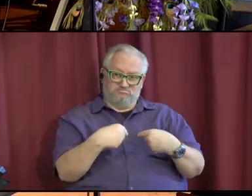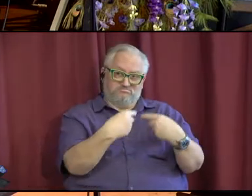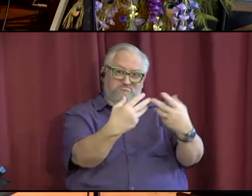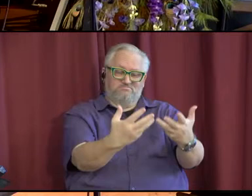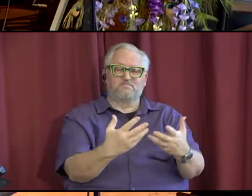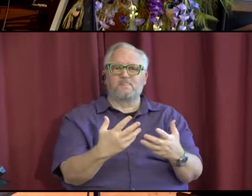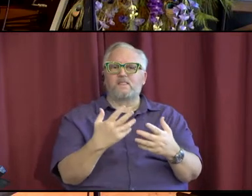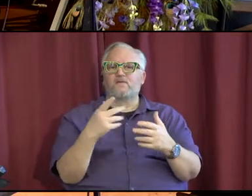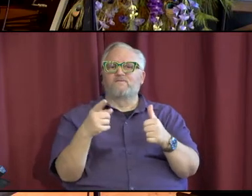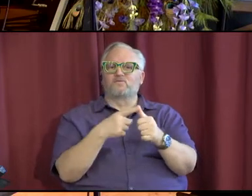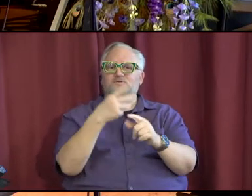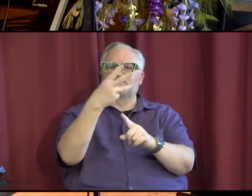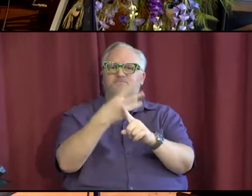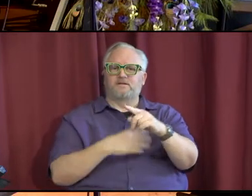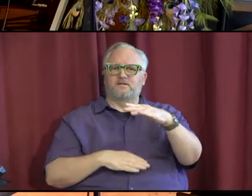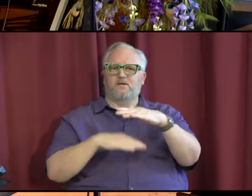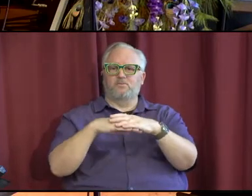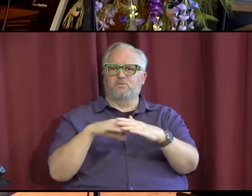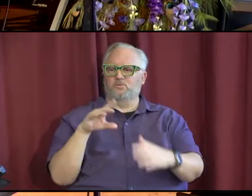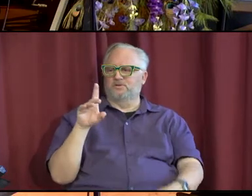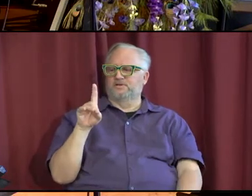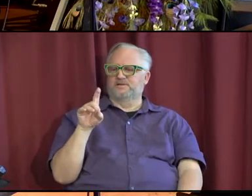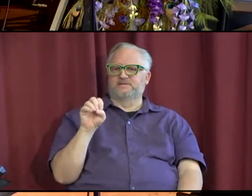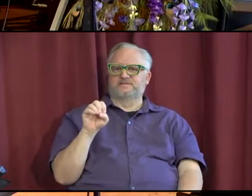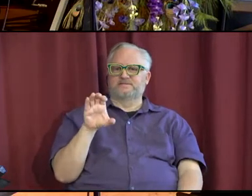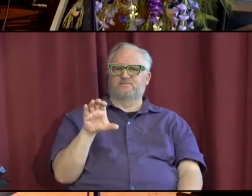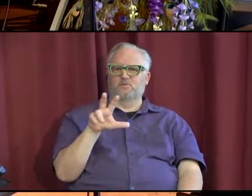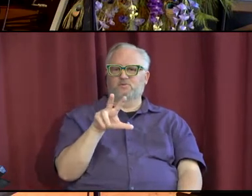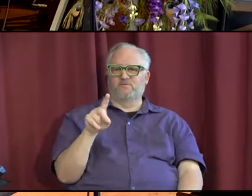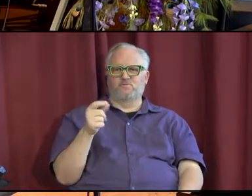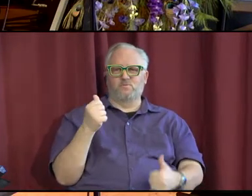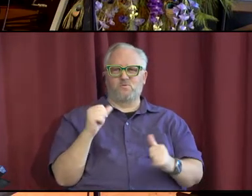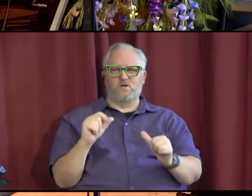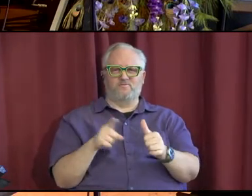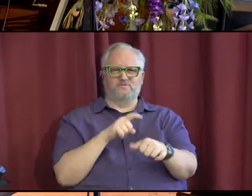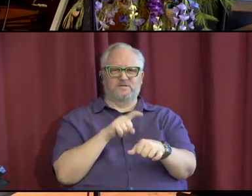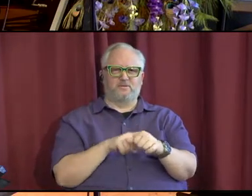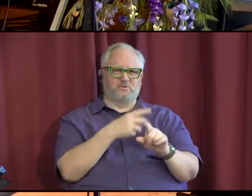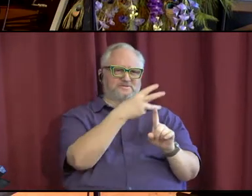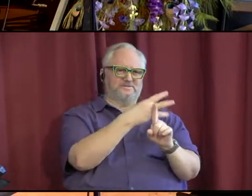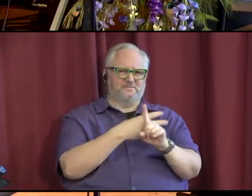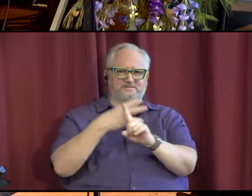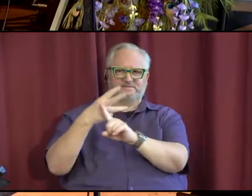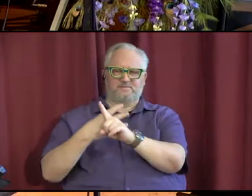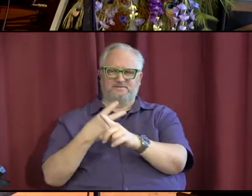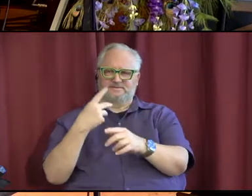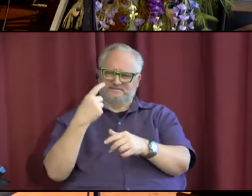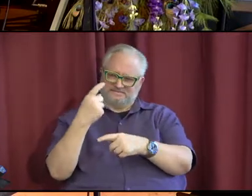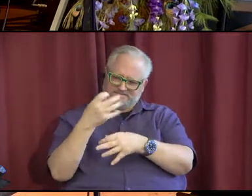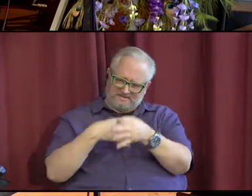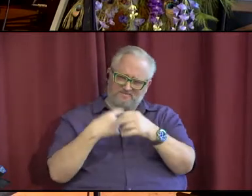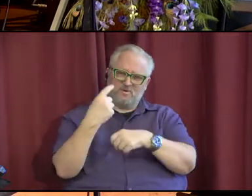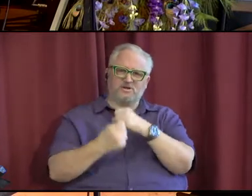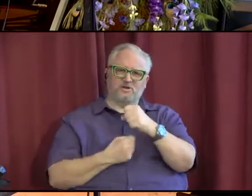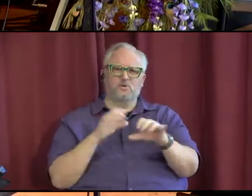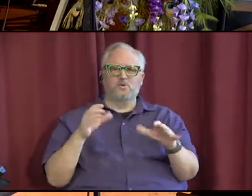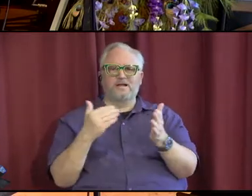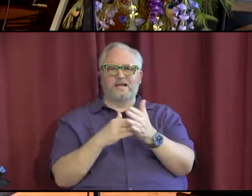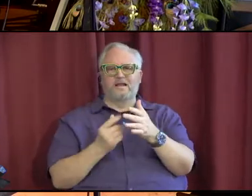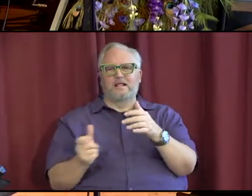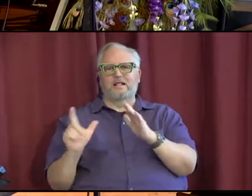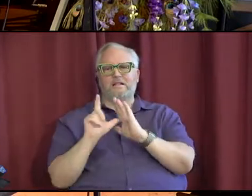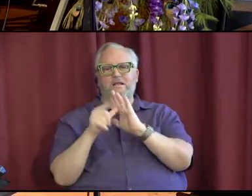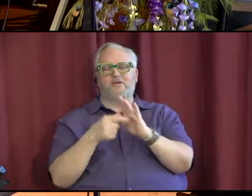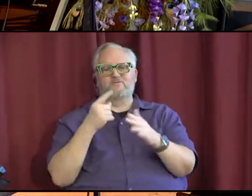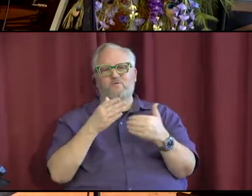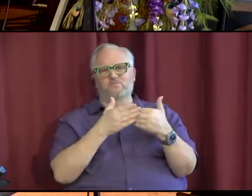the first 6 months through December 31st. We're trying this year for the first time, and then we'll do it again, you know, later for the next, you